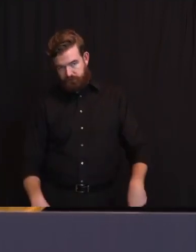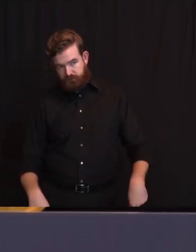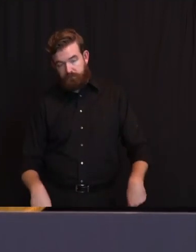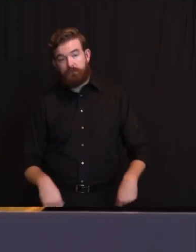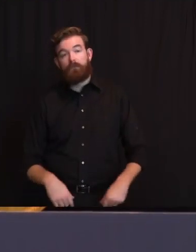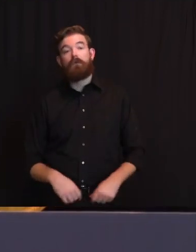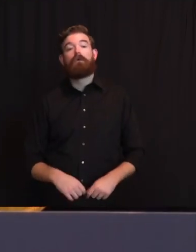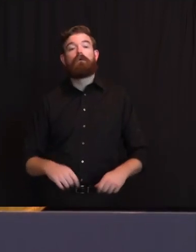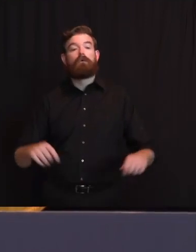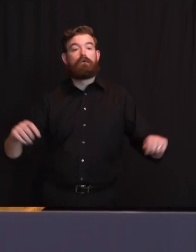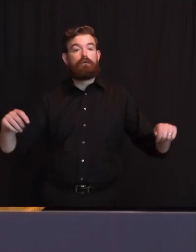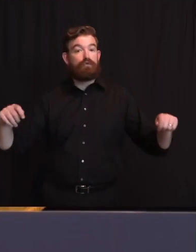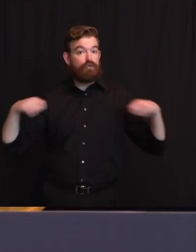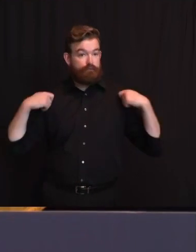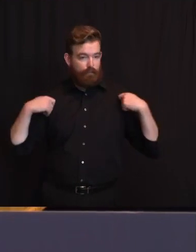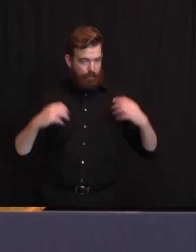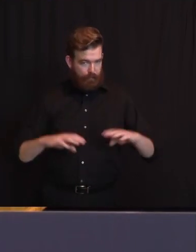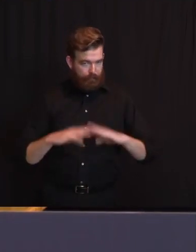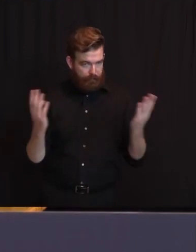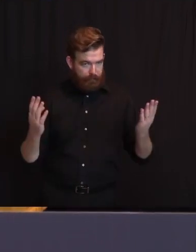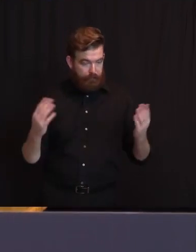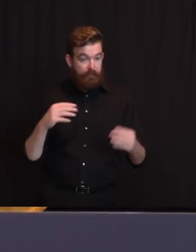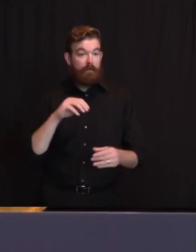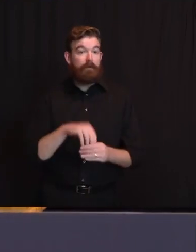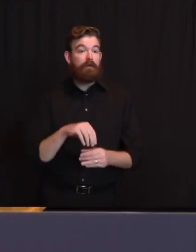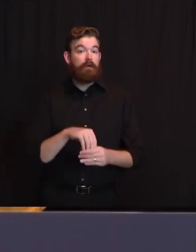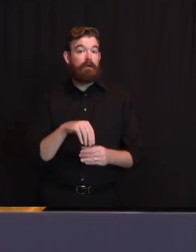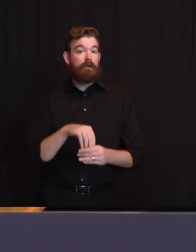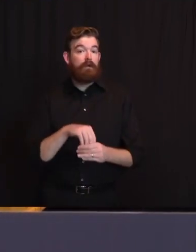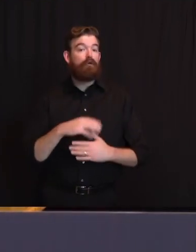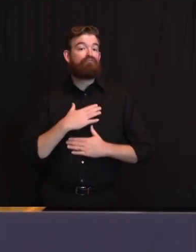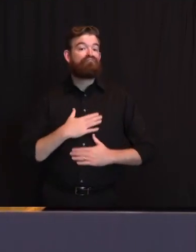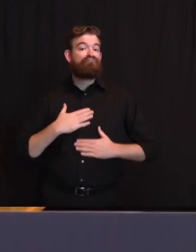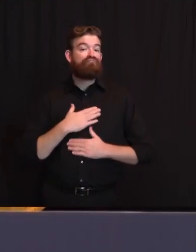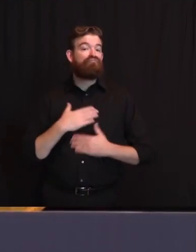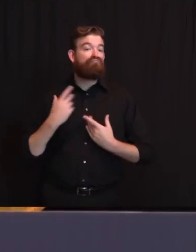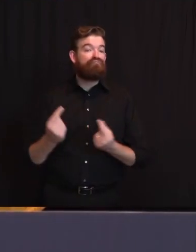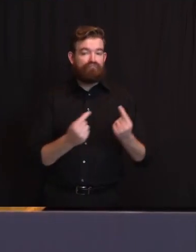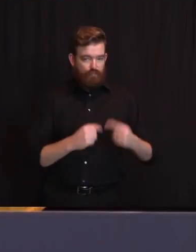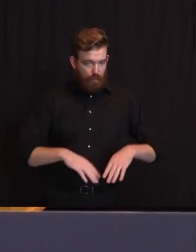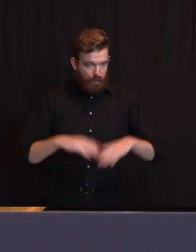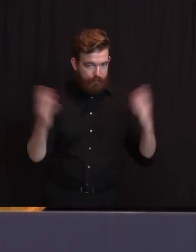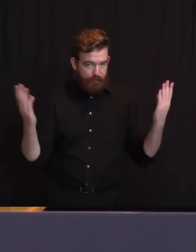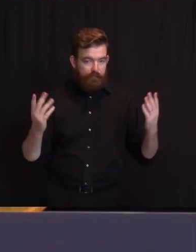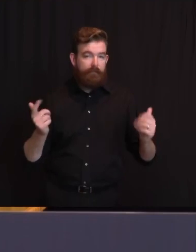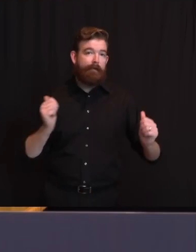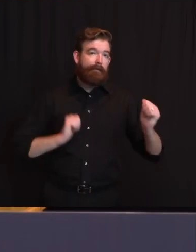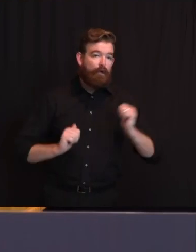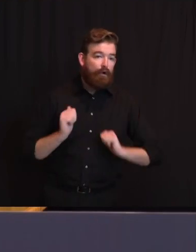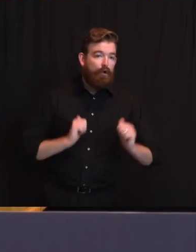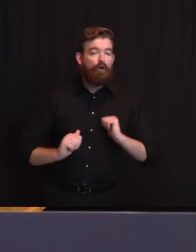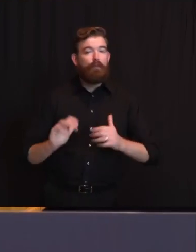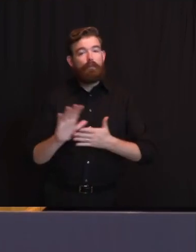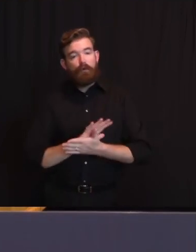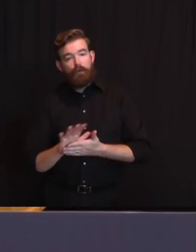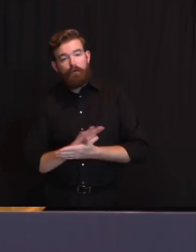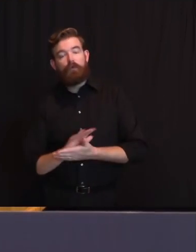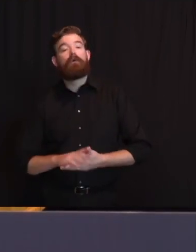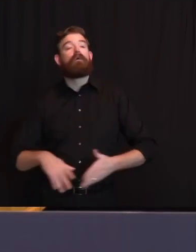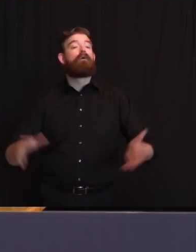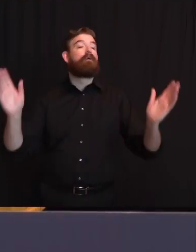indoor amusement, dining, theaters, celebrating an American iconic weekend, whether you're Bob Chevanato,